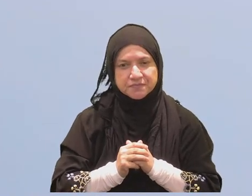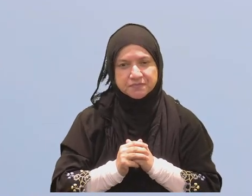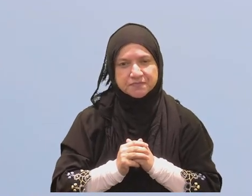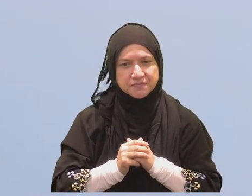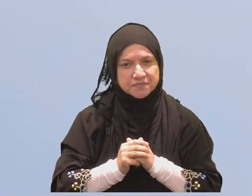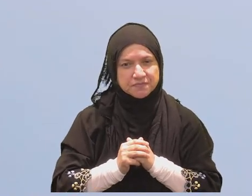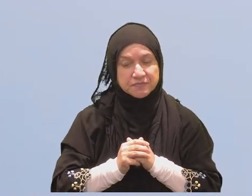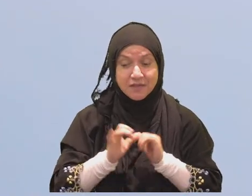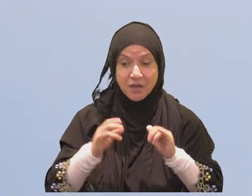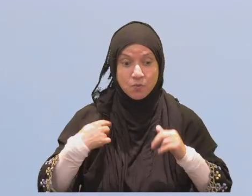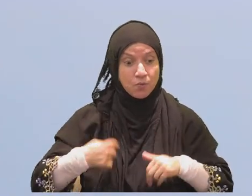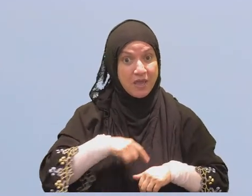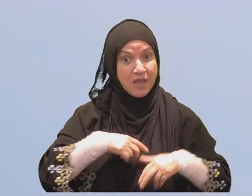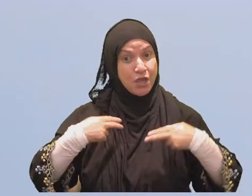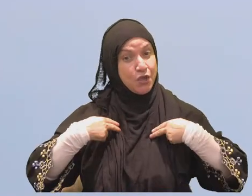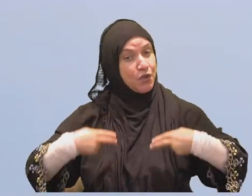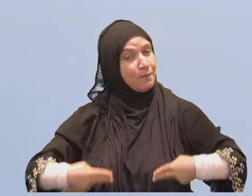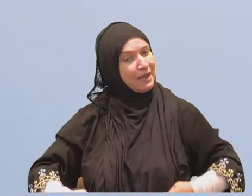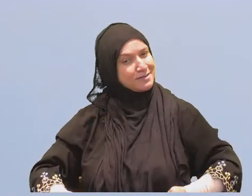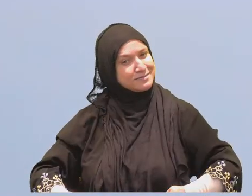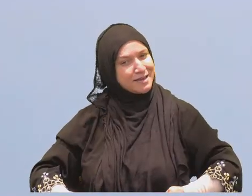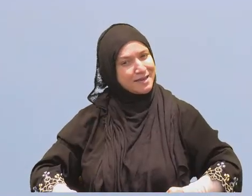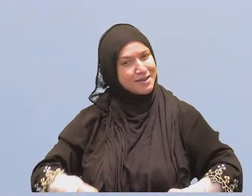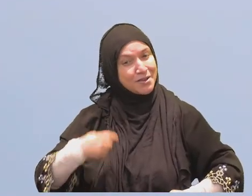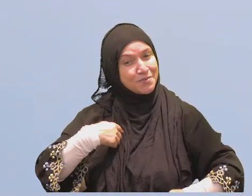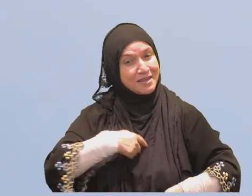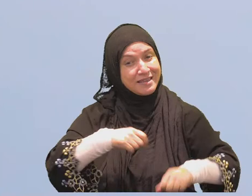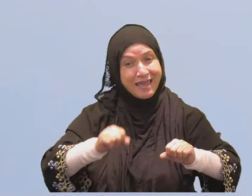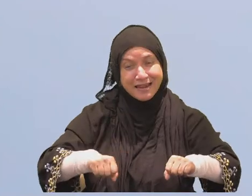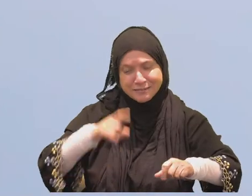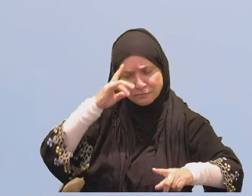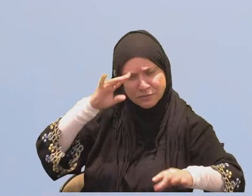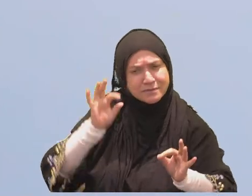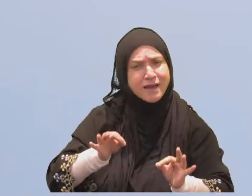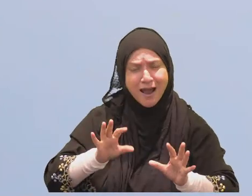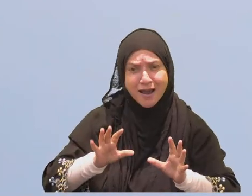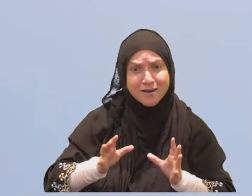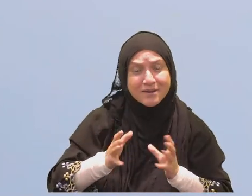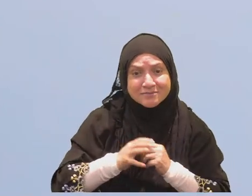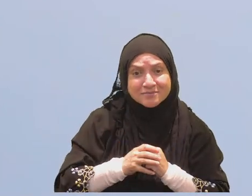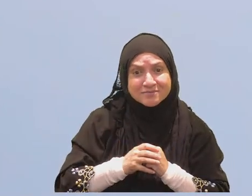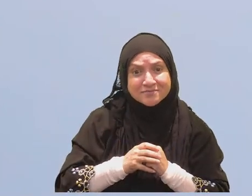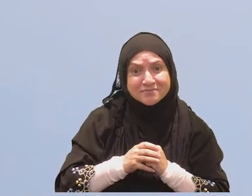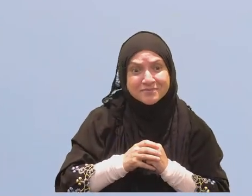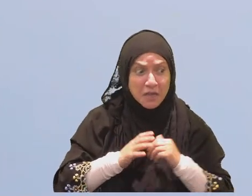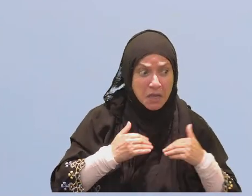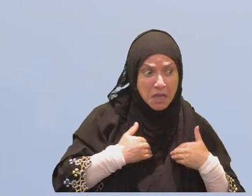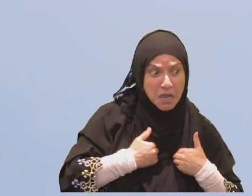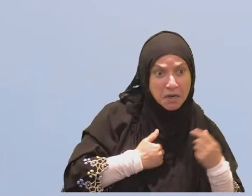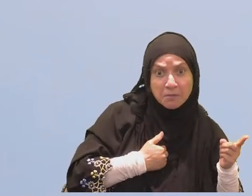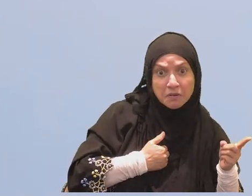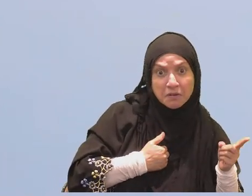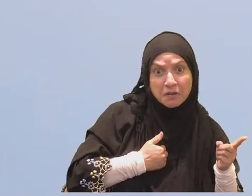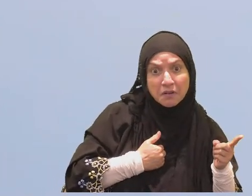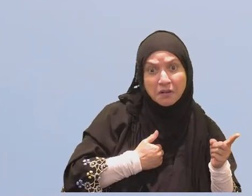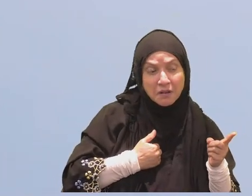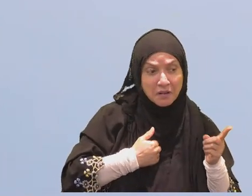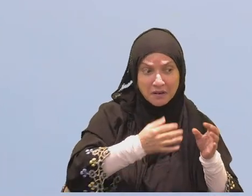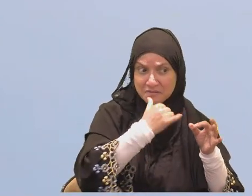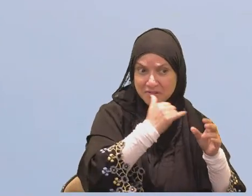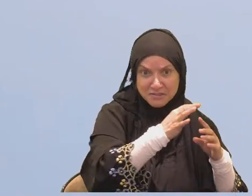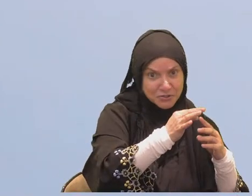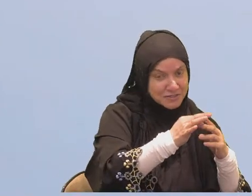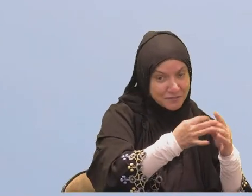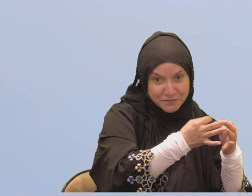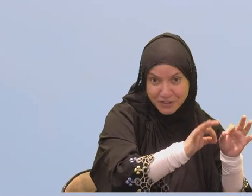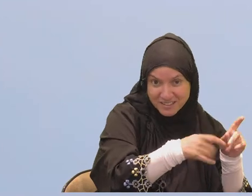We share this flesh with the animals. We share this flesh with the monkeys. And people say